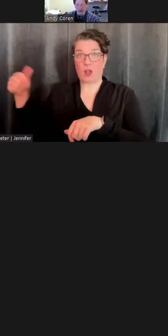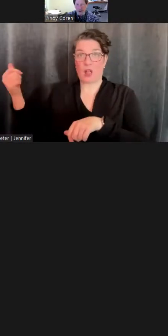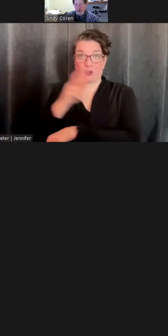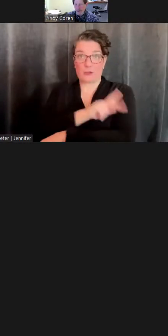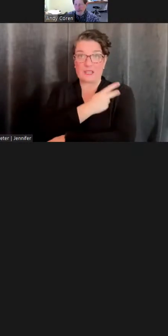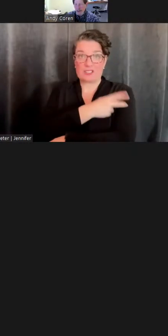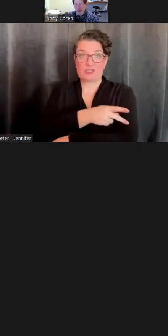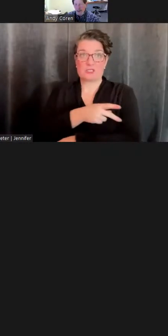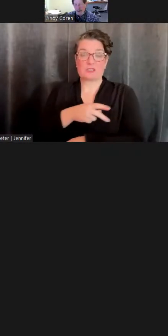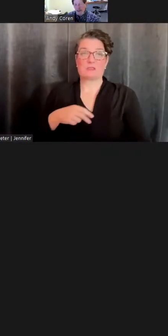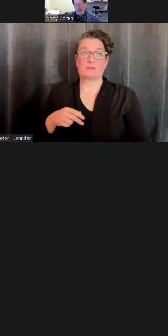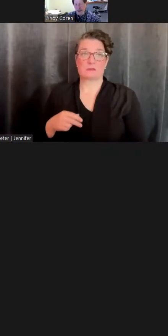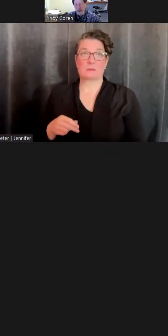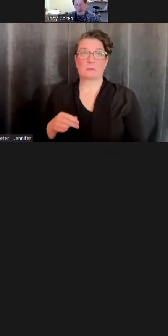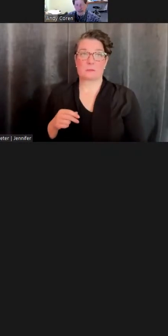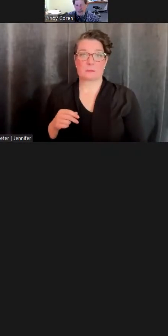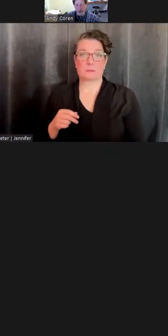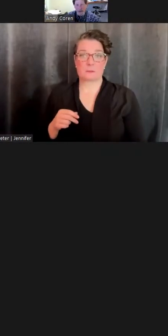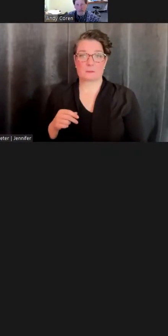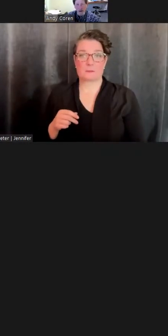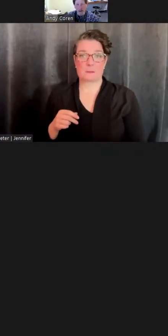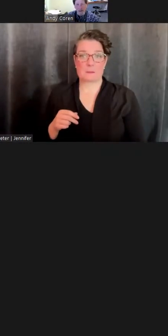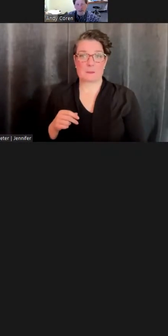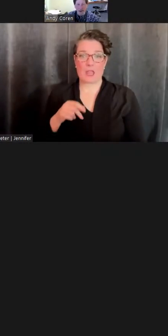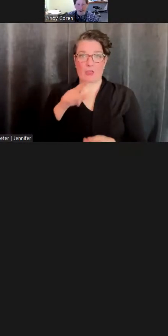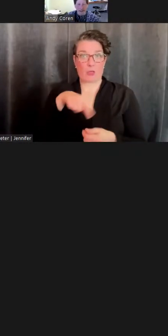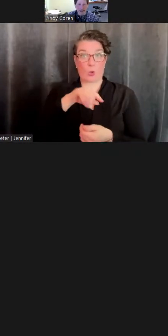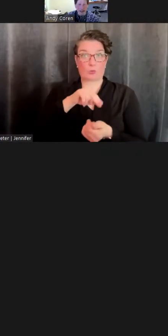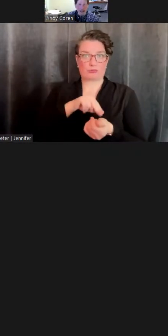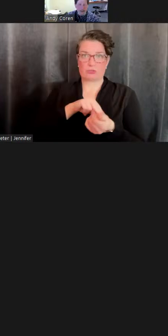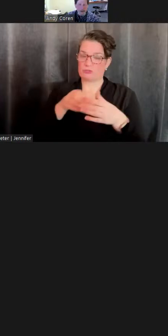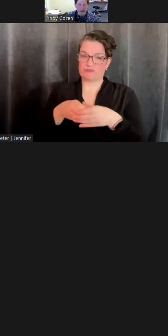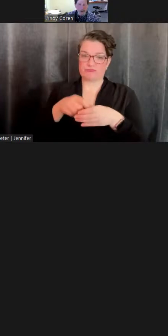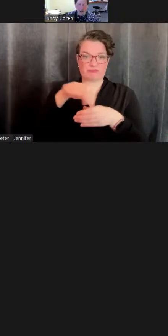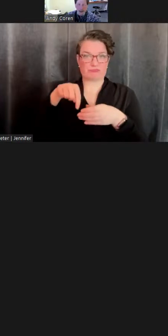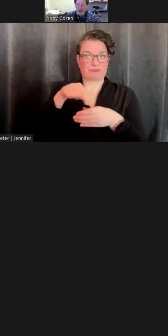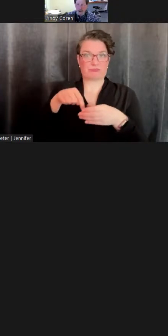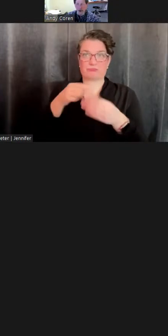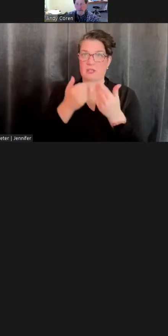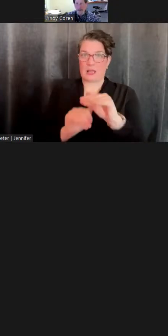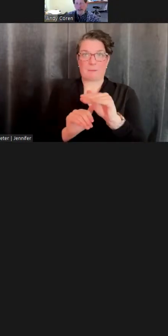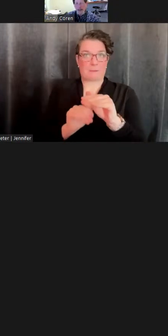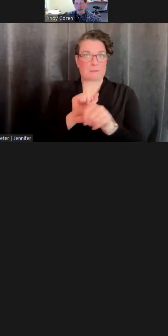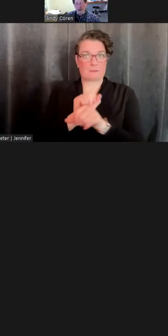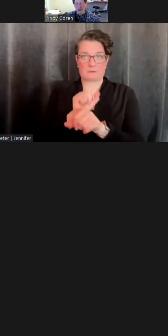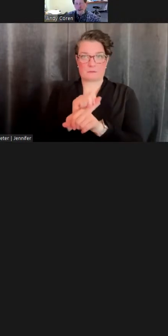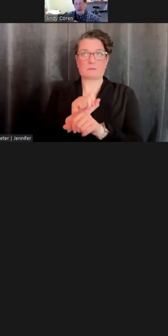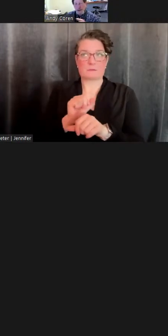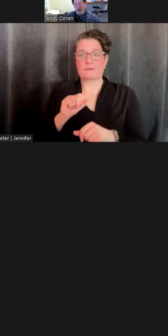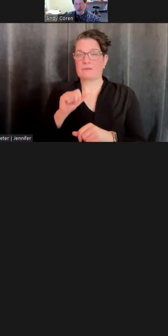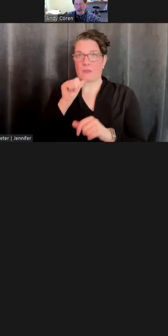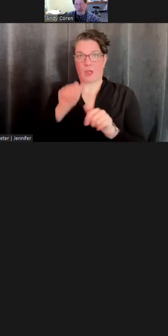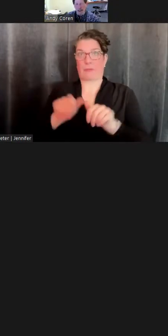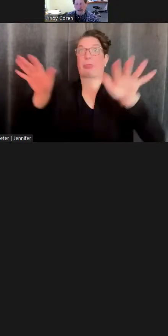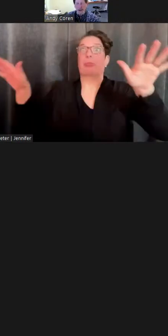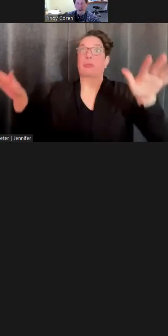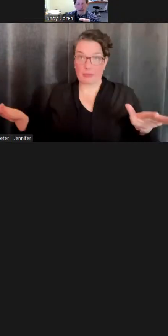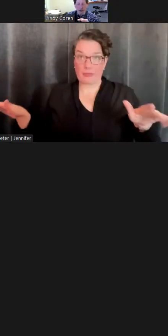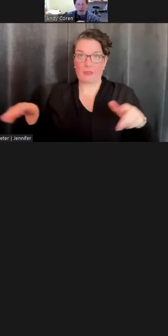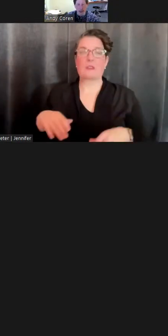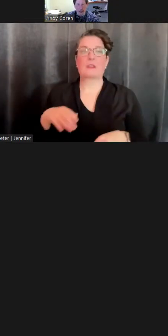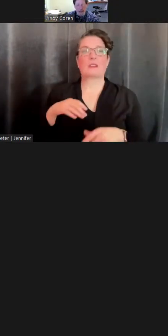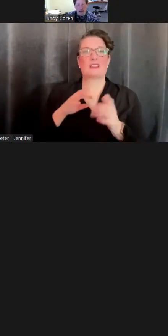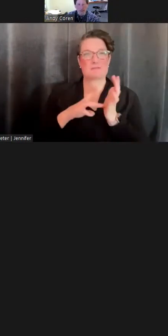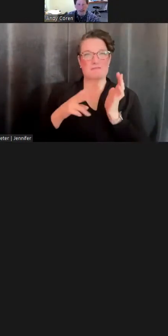duties to take care of while there is that kind of an outbreak in a nursing home. And so you can change